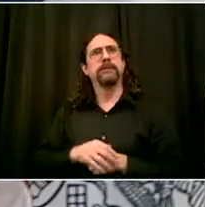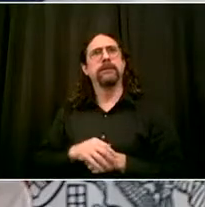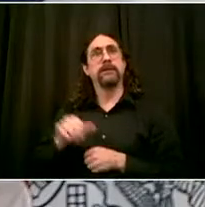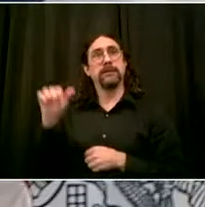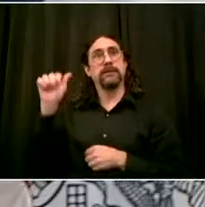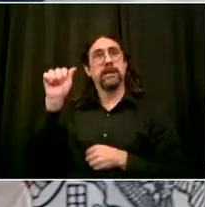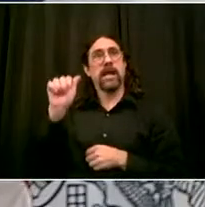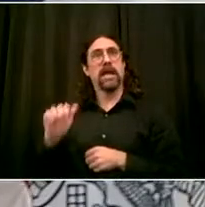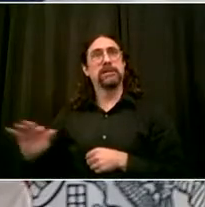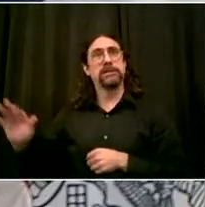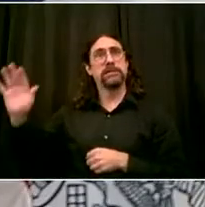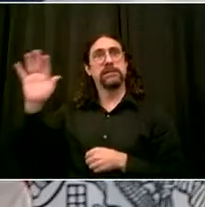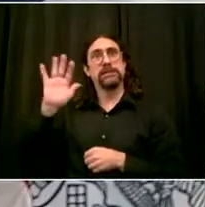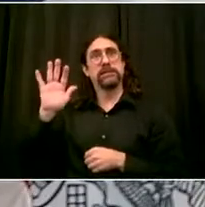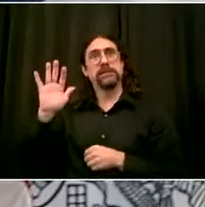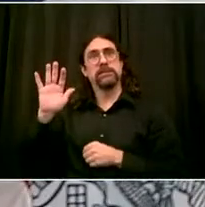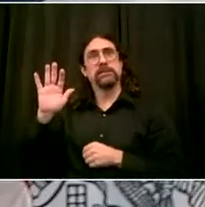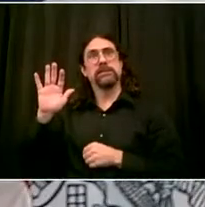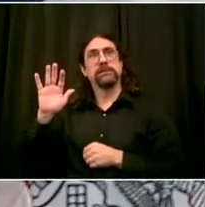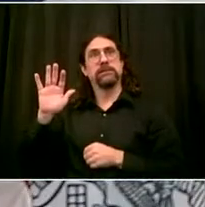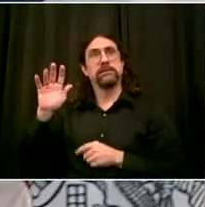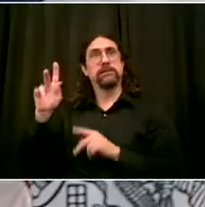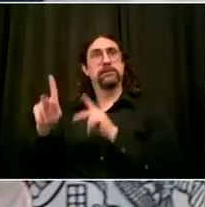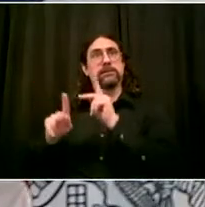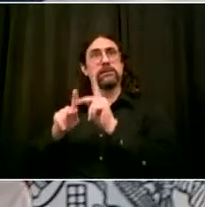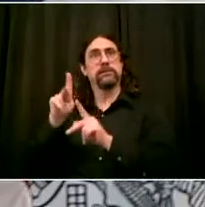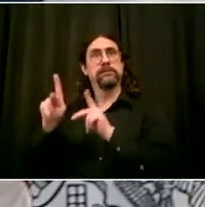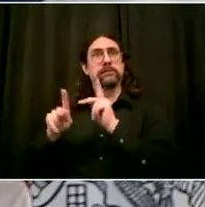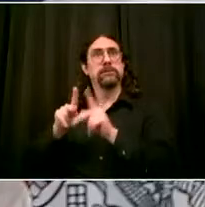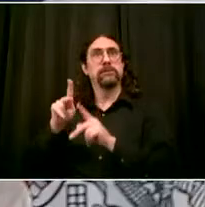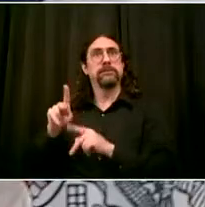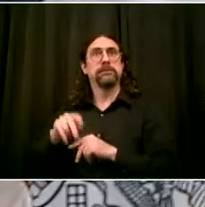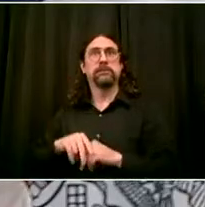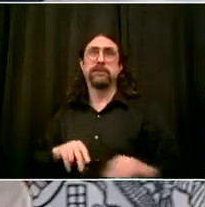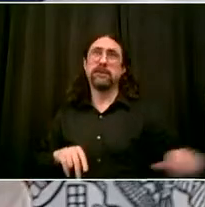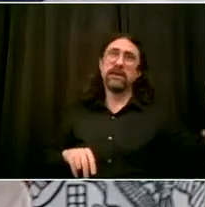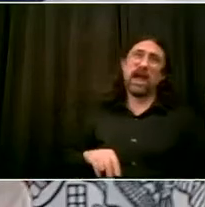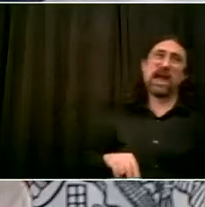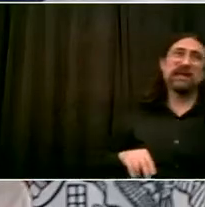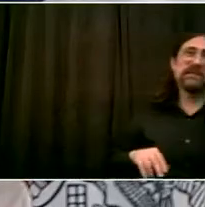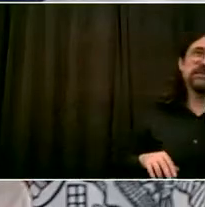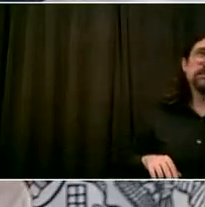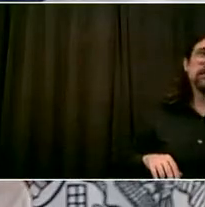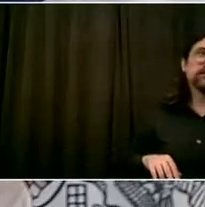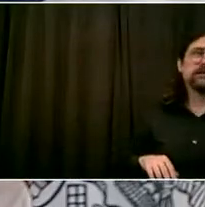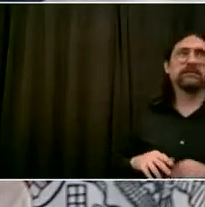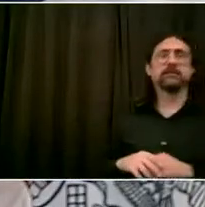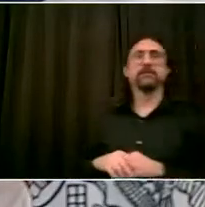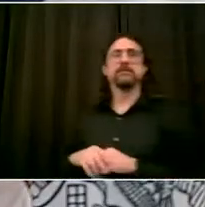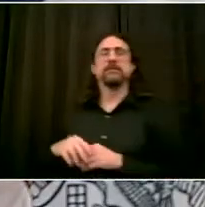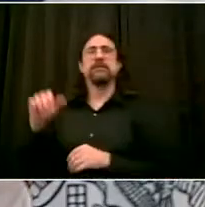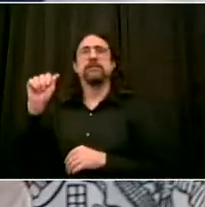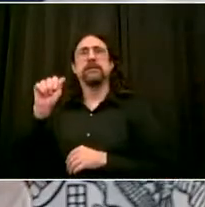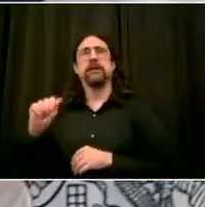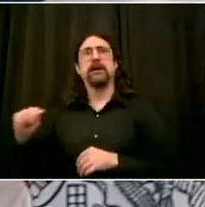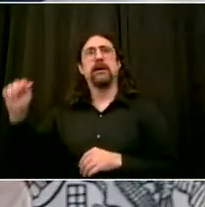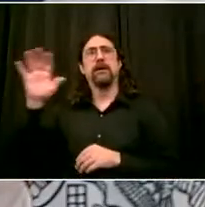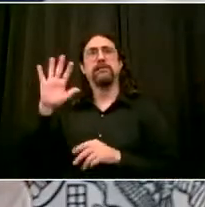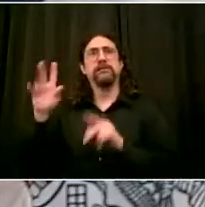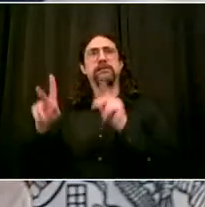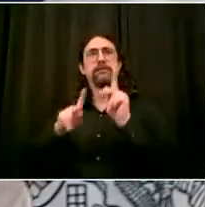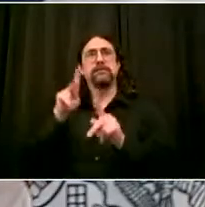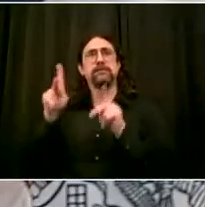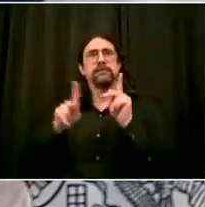income and housing and education and yet even with uh asian-owned small businesses devastated by the impact of the pandemic